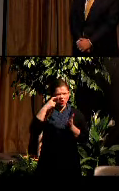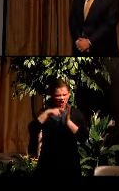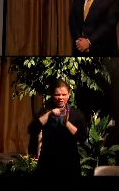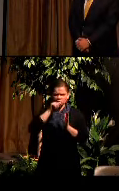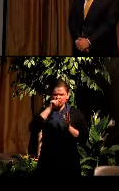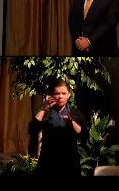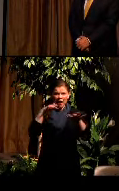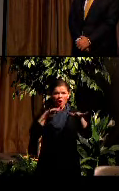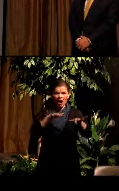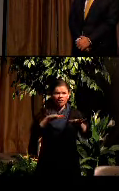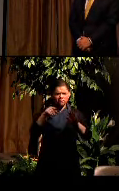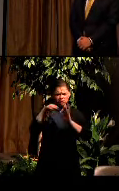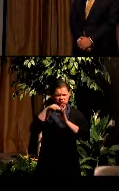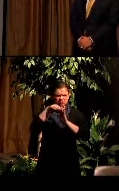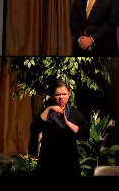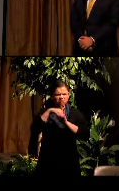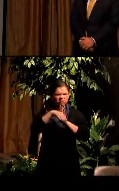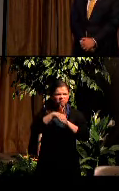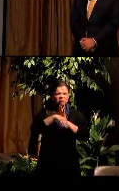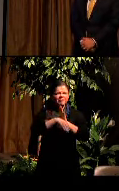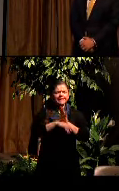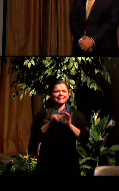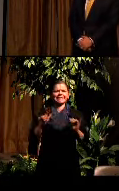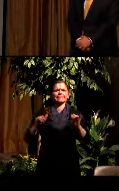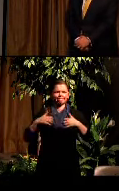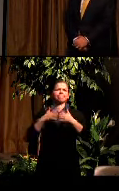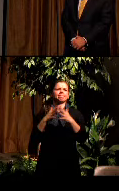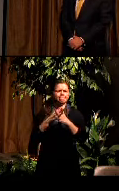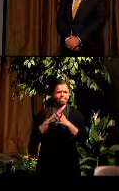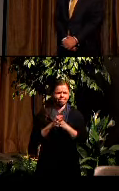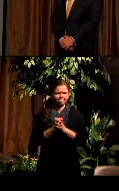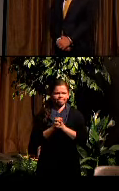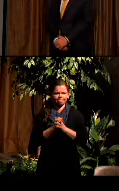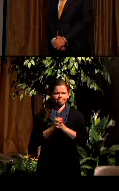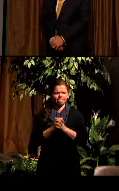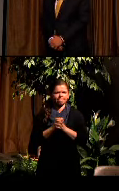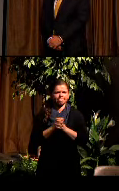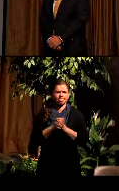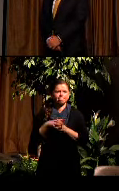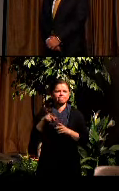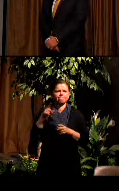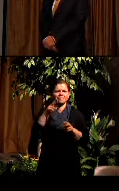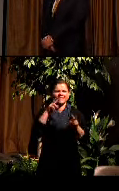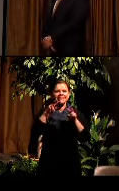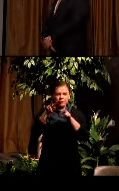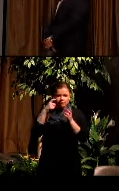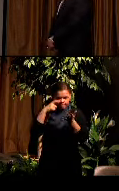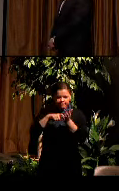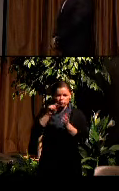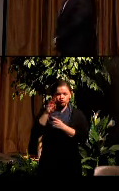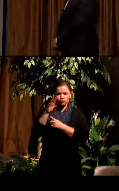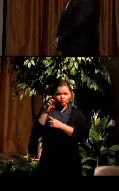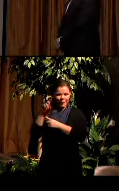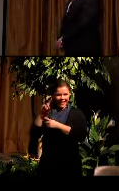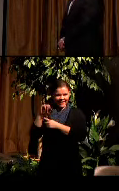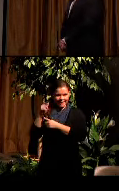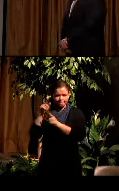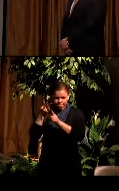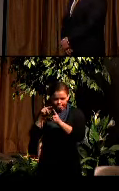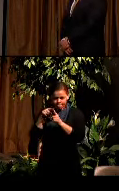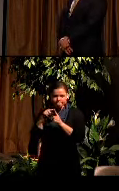migratory birds. And they looked at something called the Breeding Bird Survey Route. It was my predecessor, Russ Greenberg, and Sam